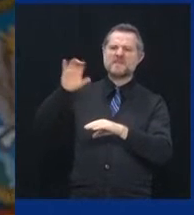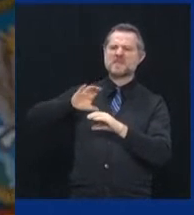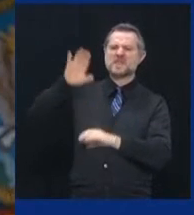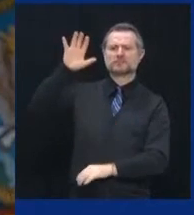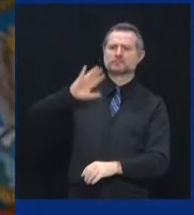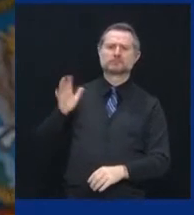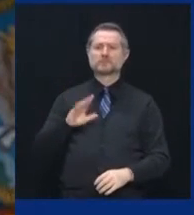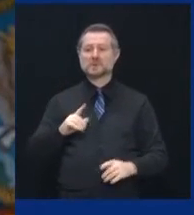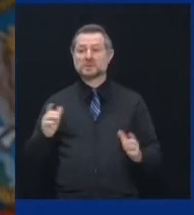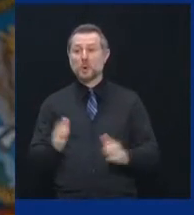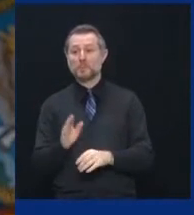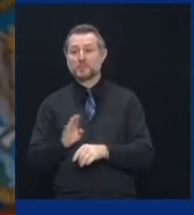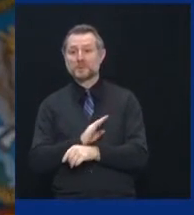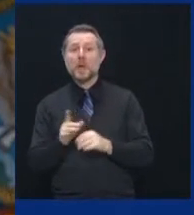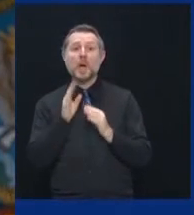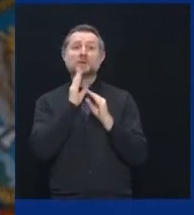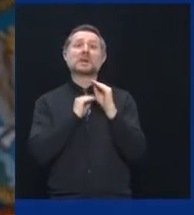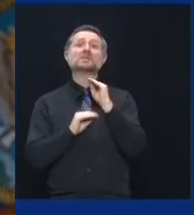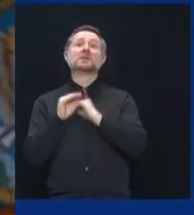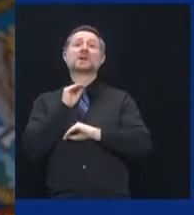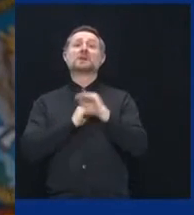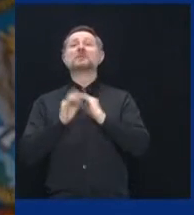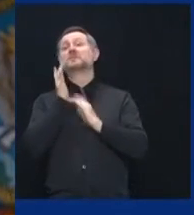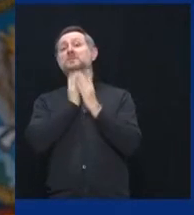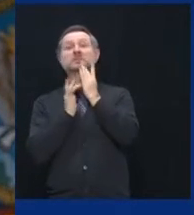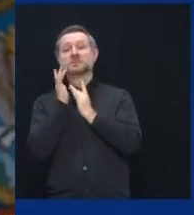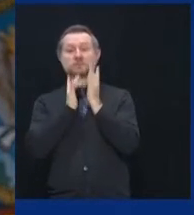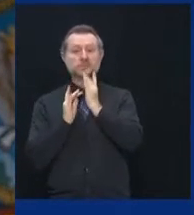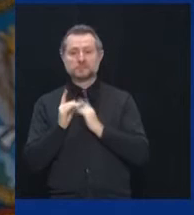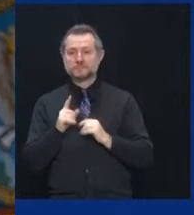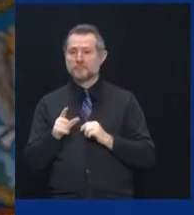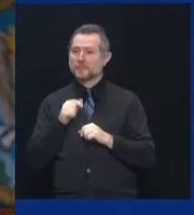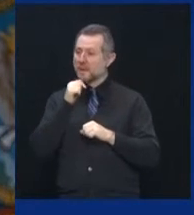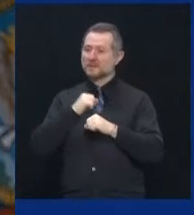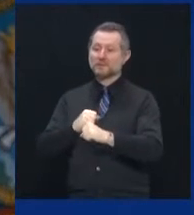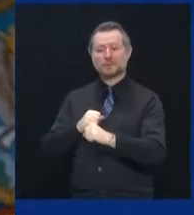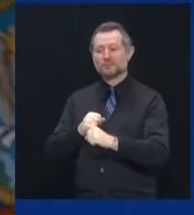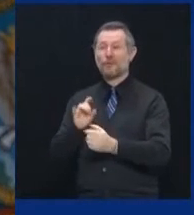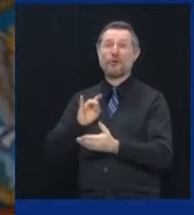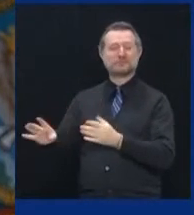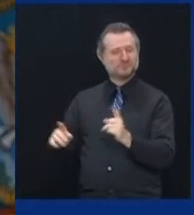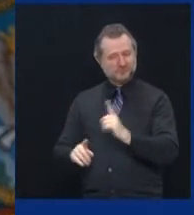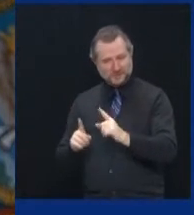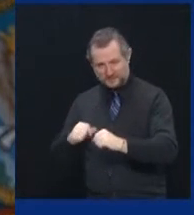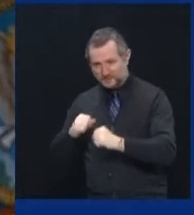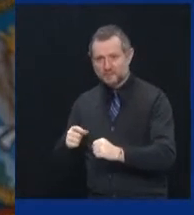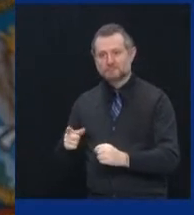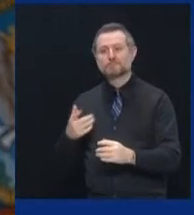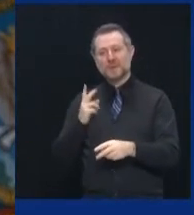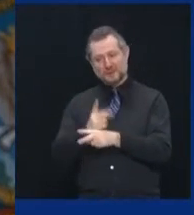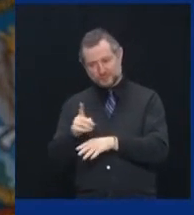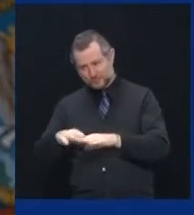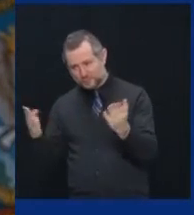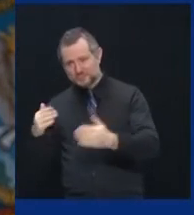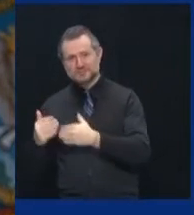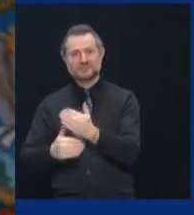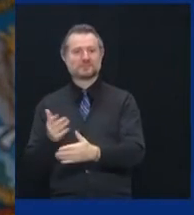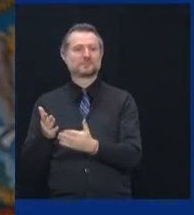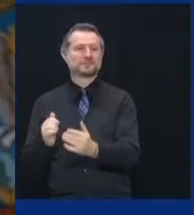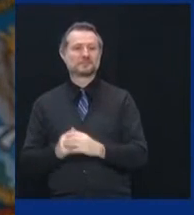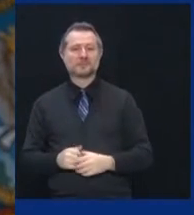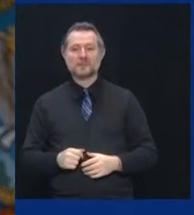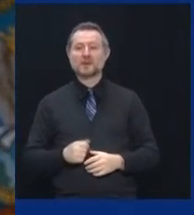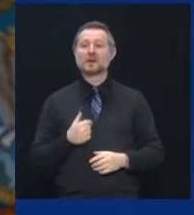decimated by COVID, and we must protect them from eviction and help them reopen and restart. The pandemic